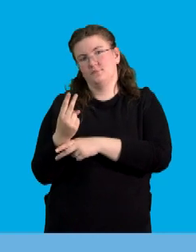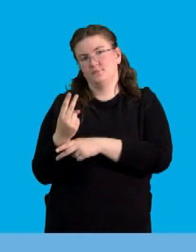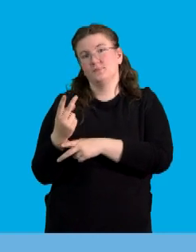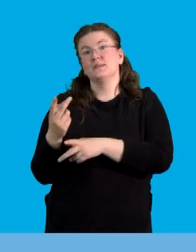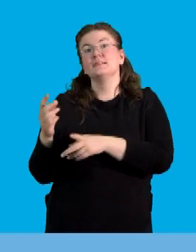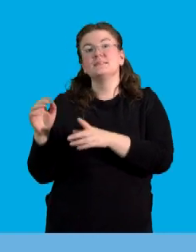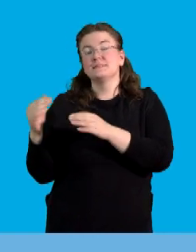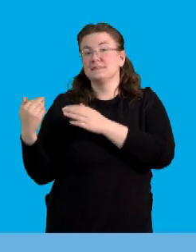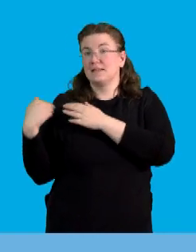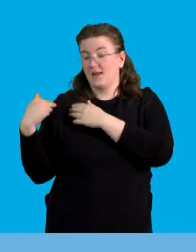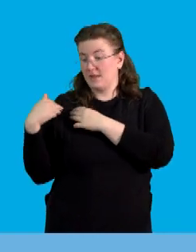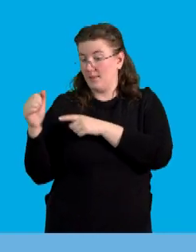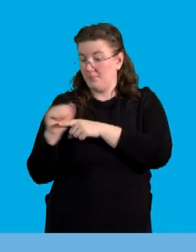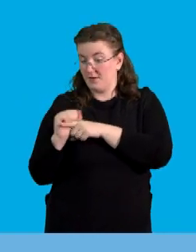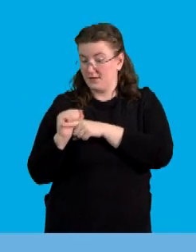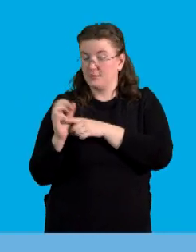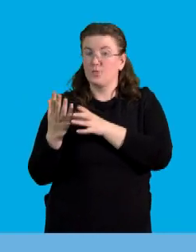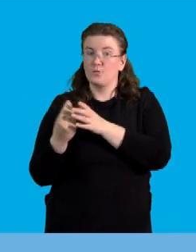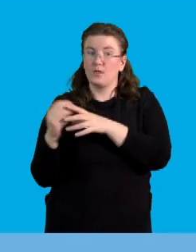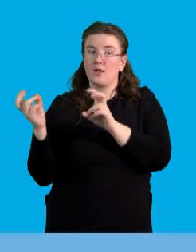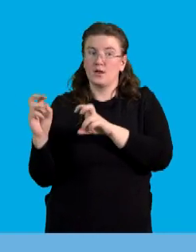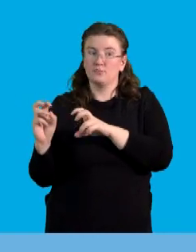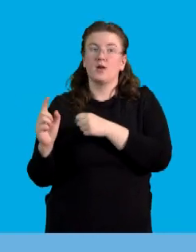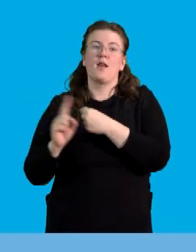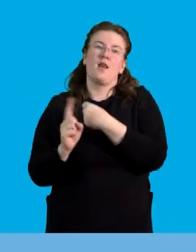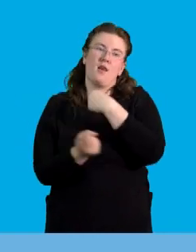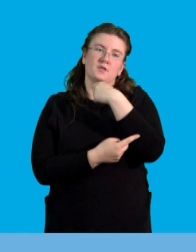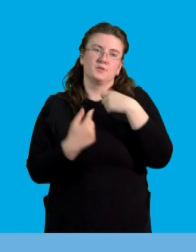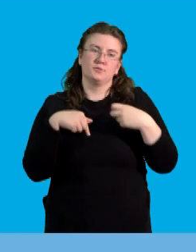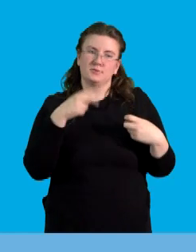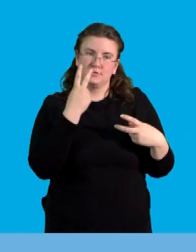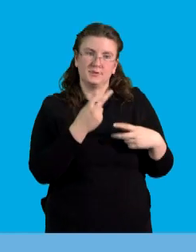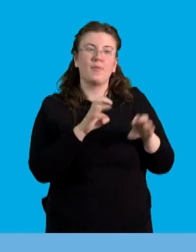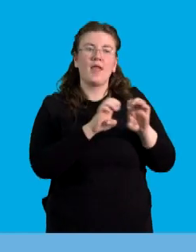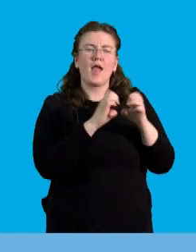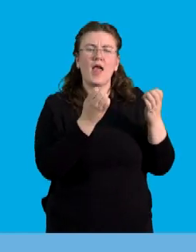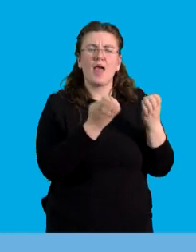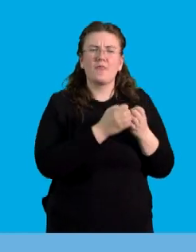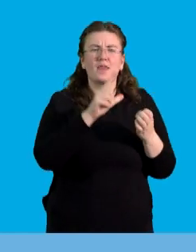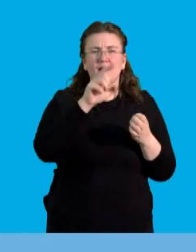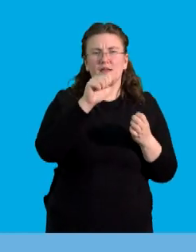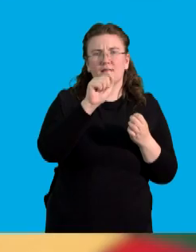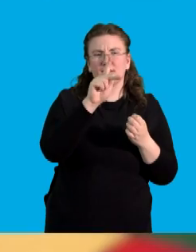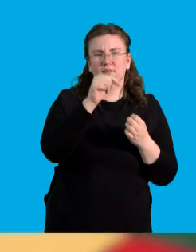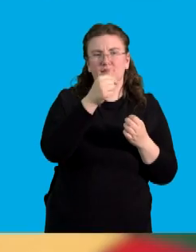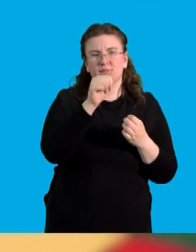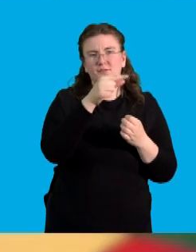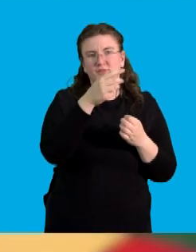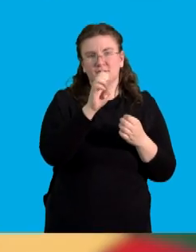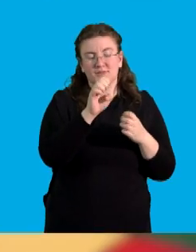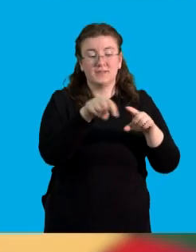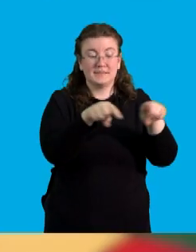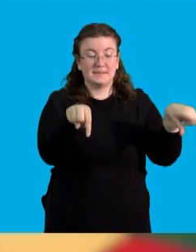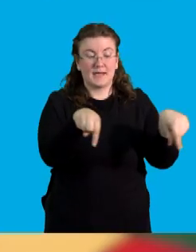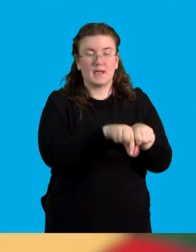practices when we are working with electricity, and then lastly, look at the earth leakage circuit breakers. So these are the